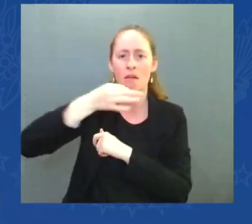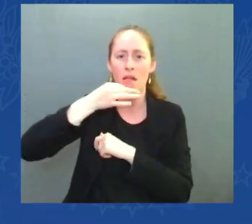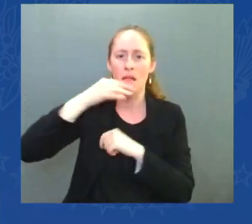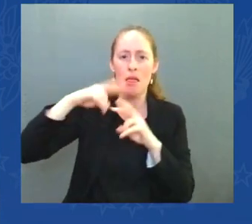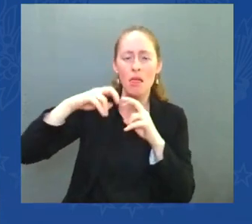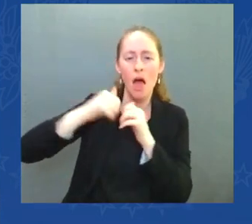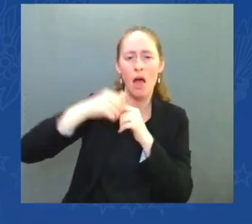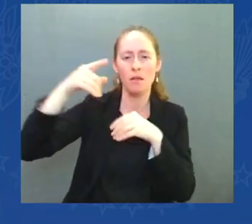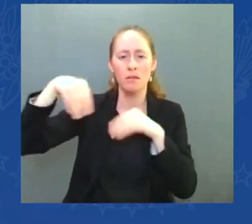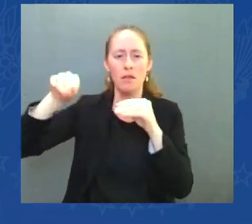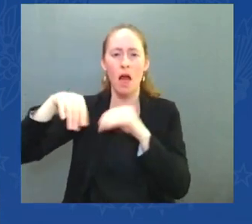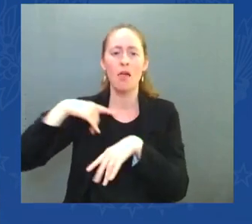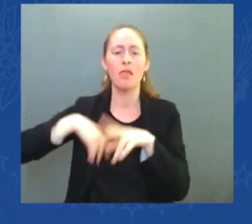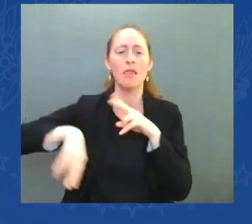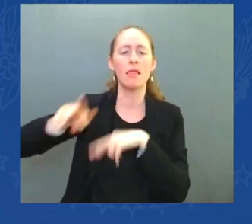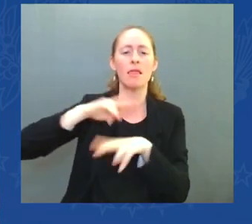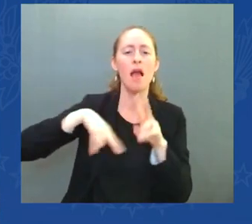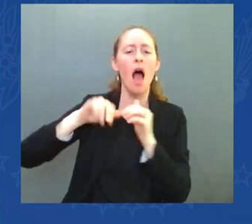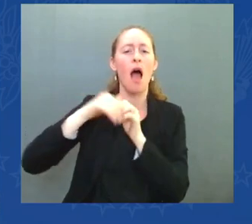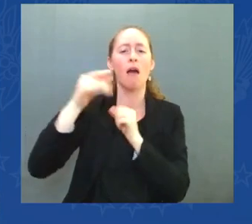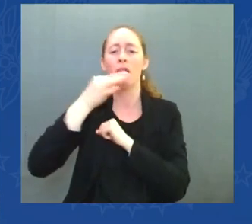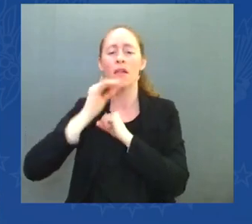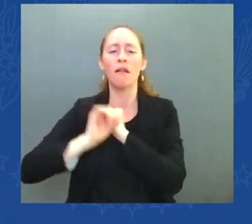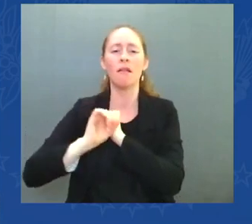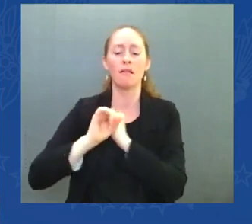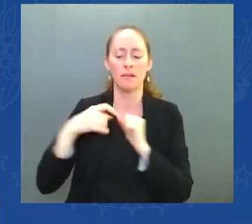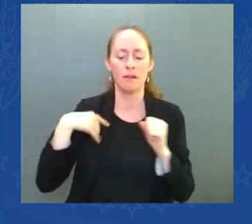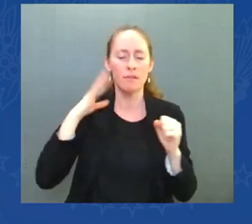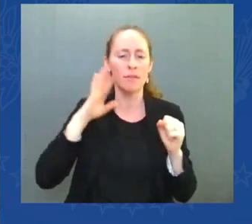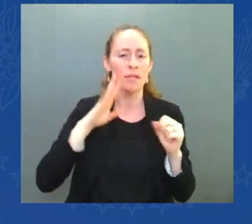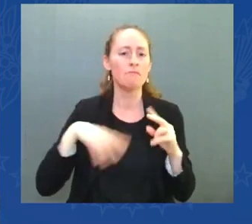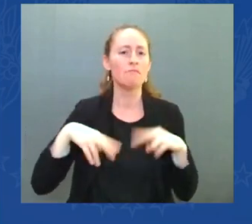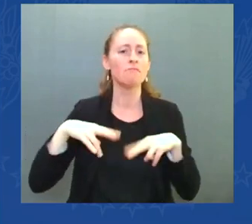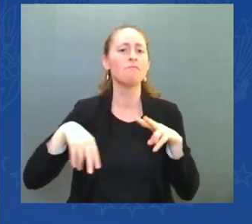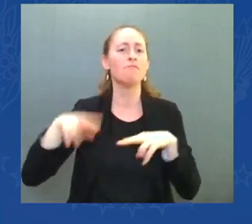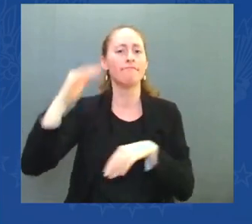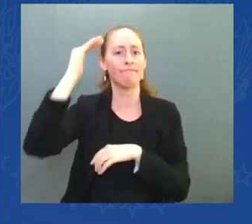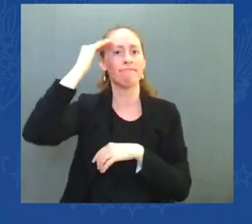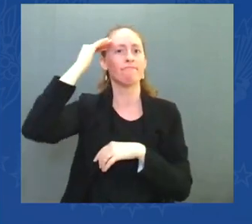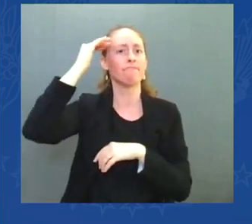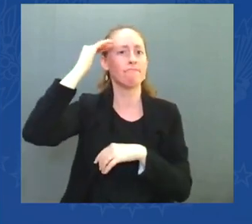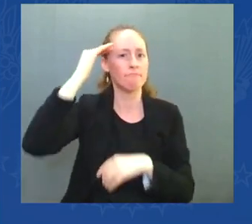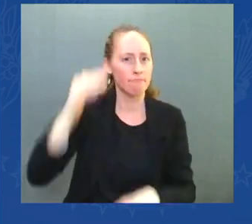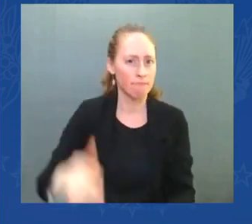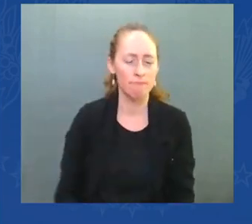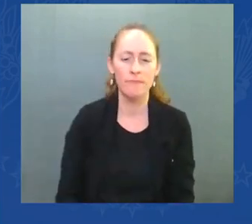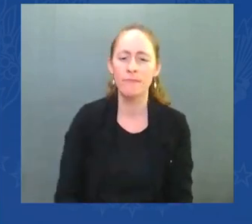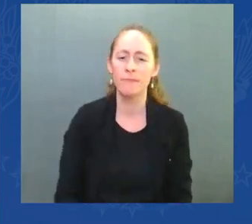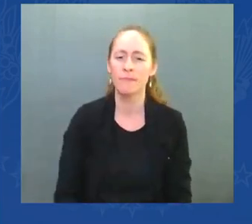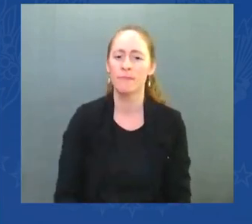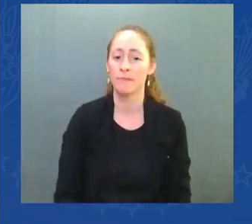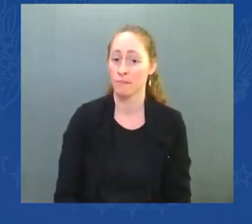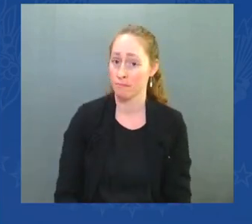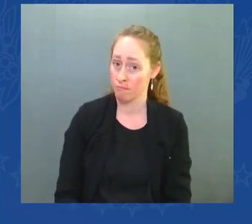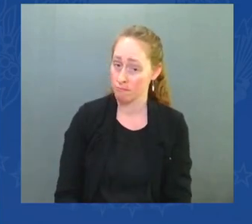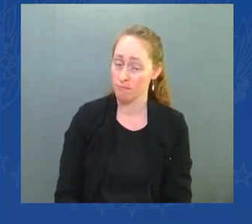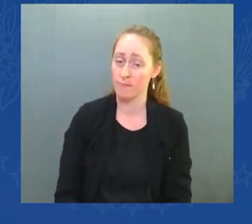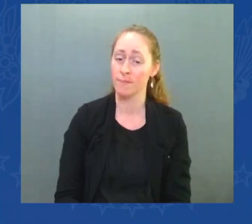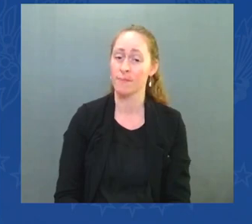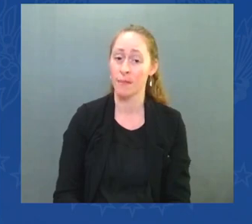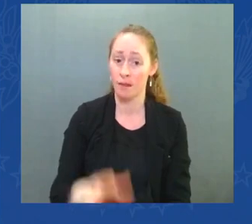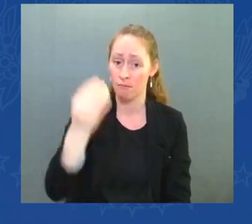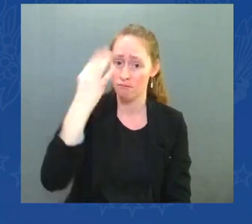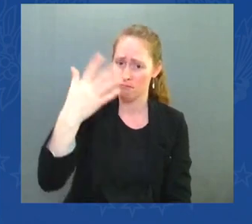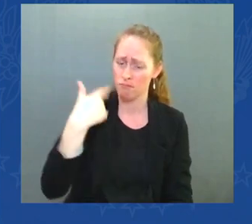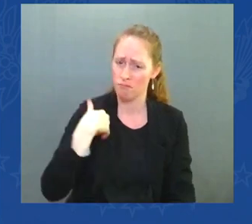bizarre. I support the Second Amendment. You have a right. But from the very beginning, the Second Amendment didn't say you can own any gun you want, as big as you want. You